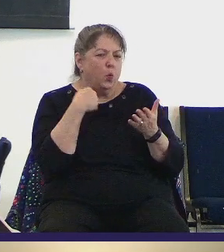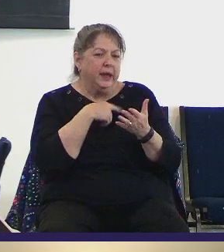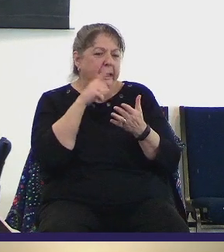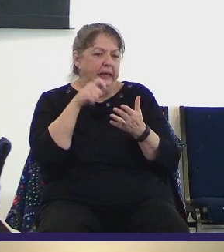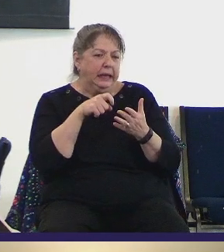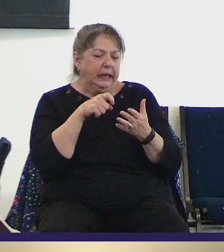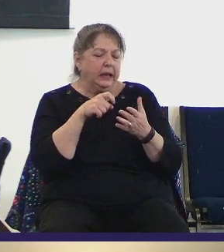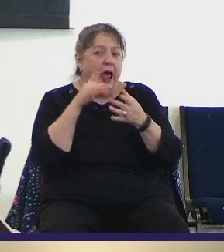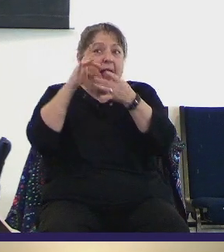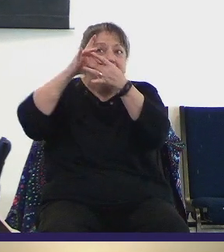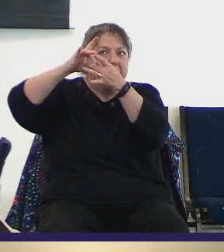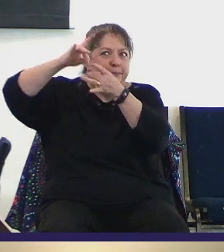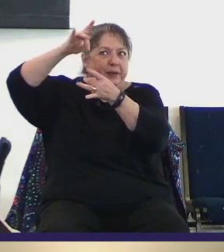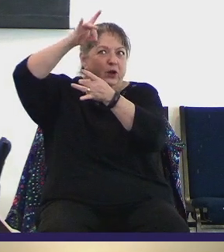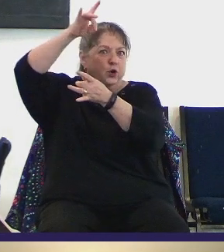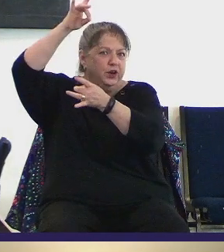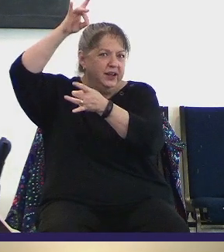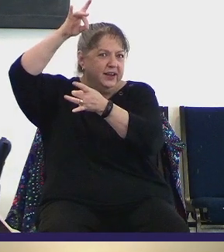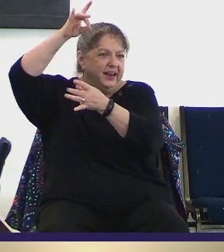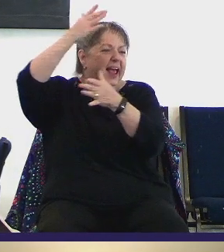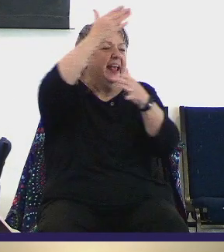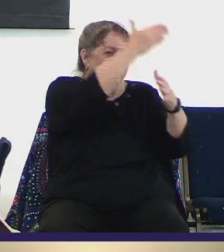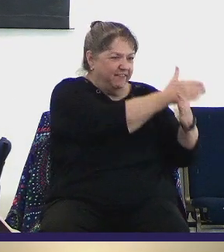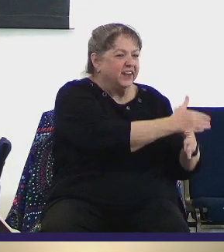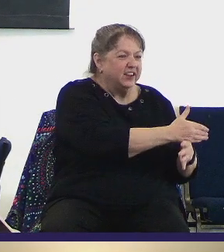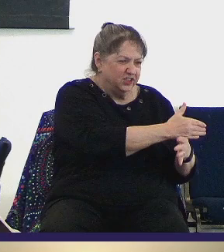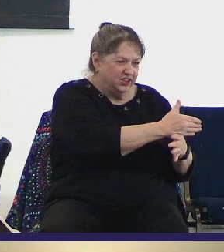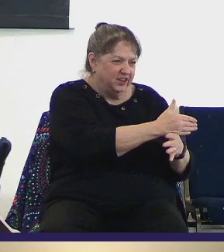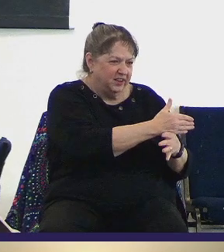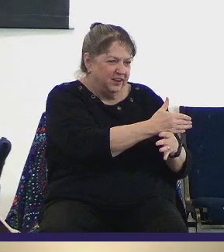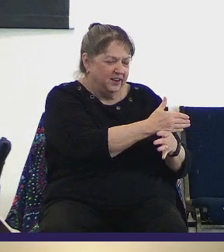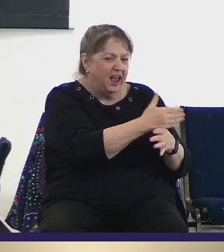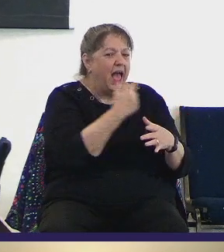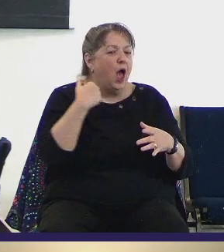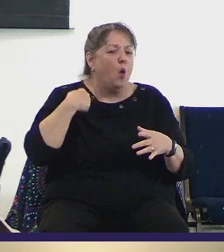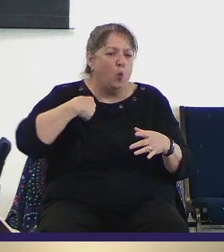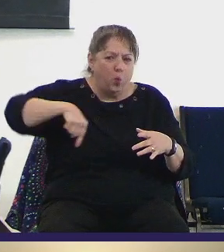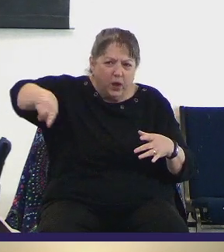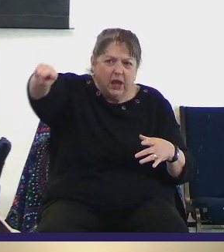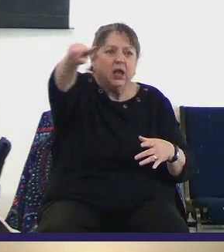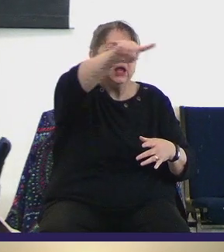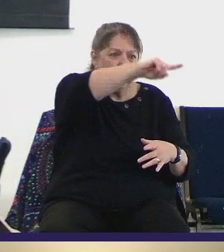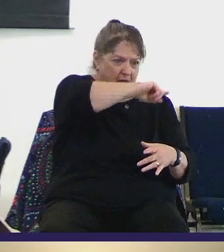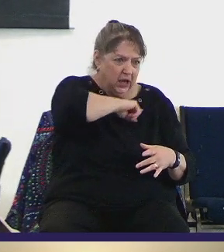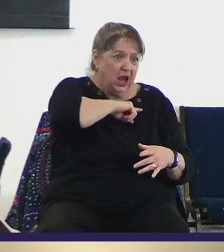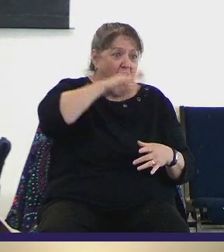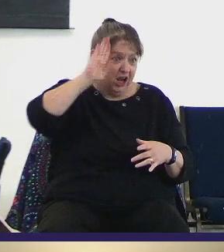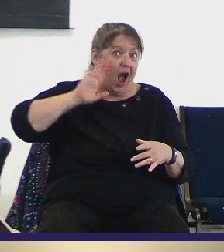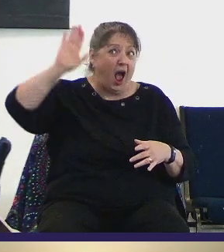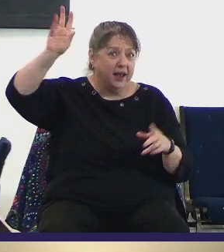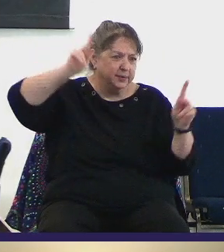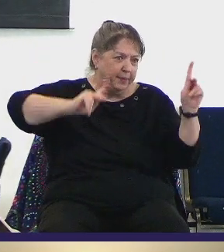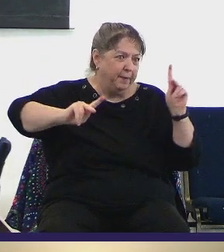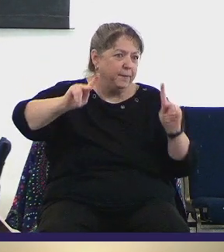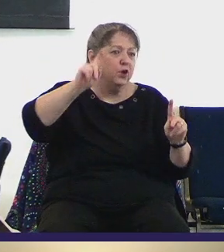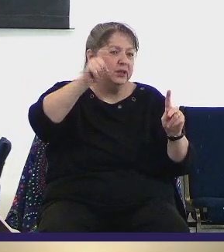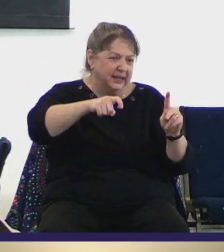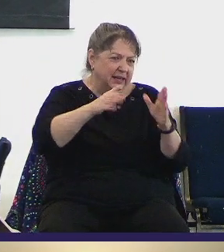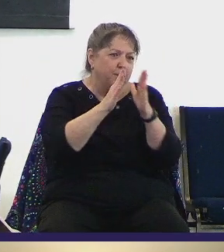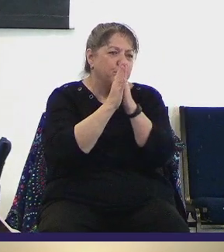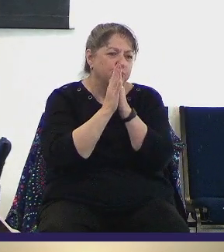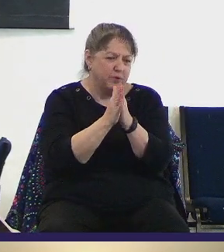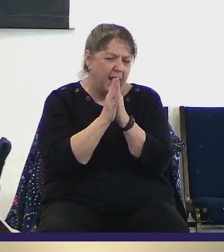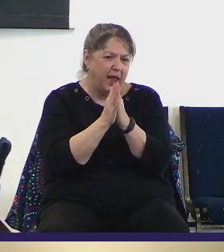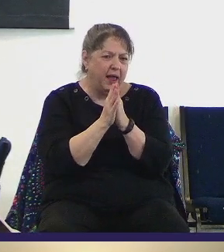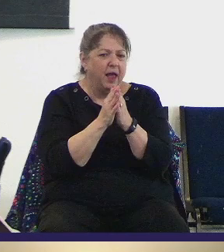need, is a spiritual visitation, intervention through the people of God, through His Spirit, to bring an end to what's going on